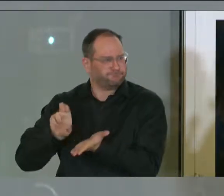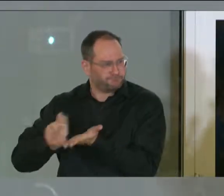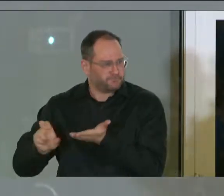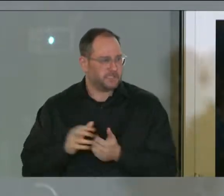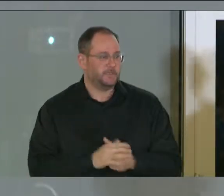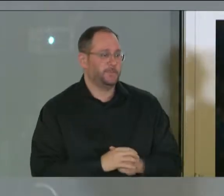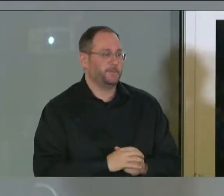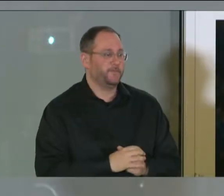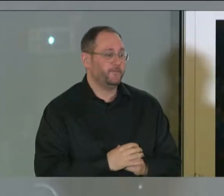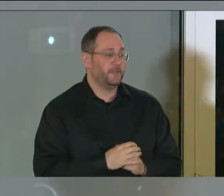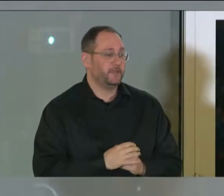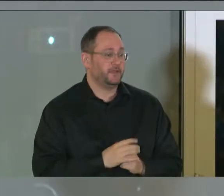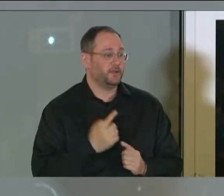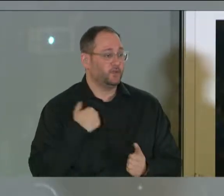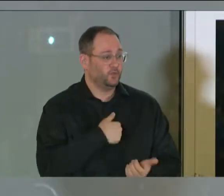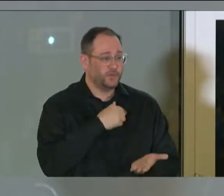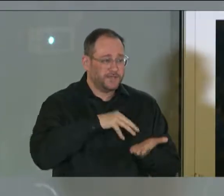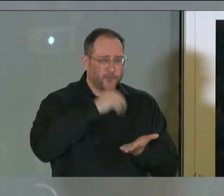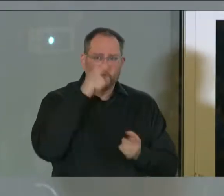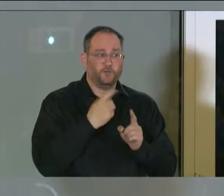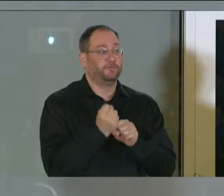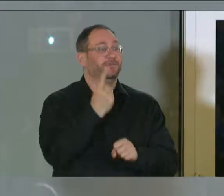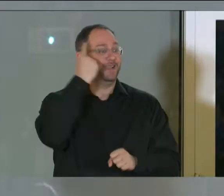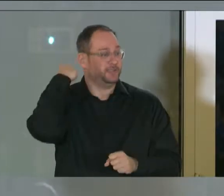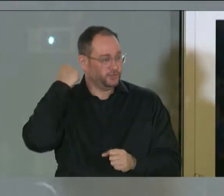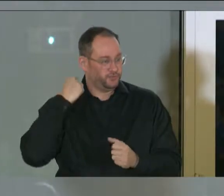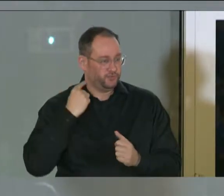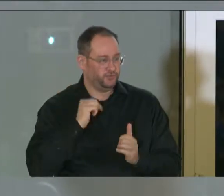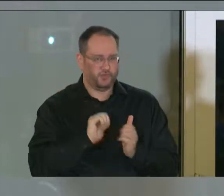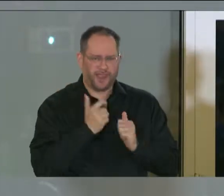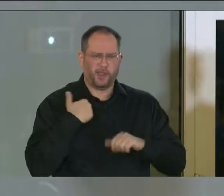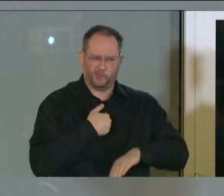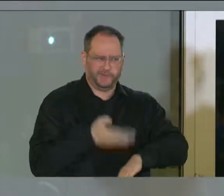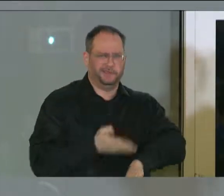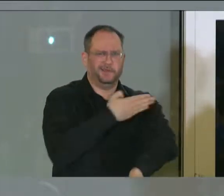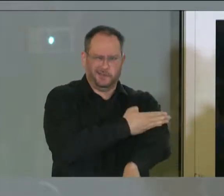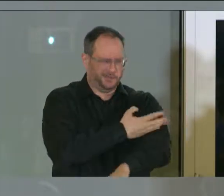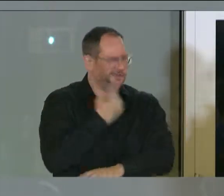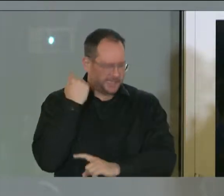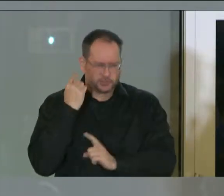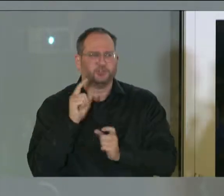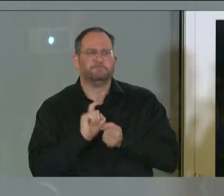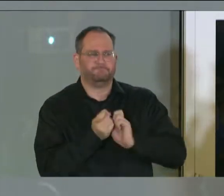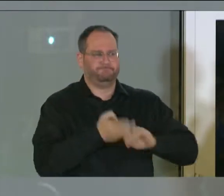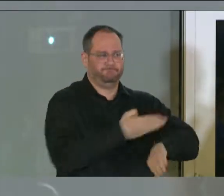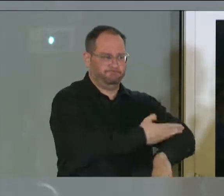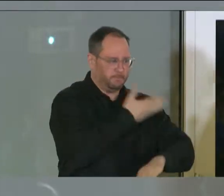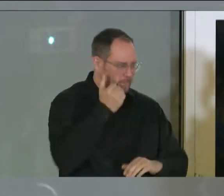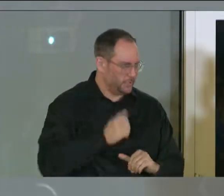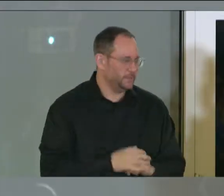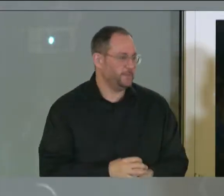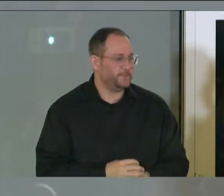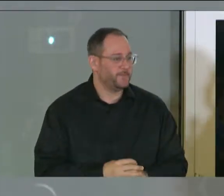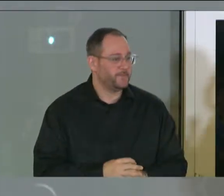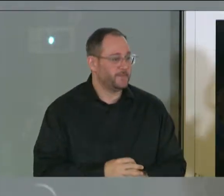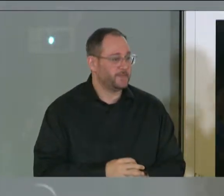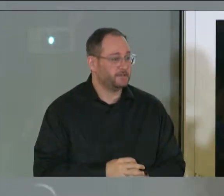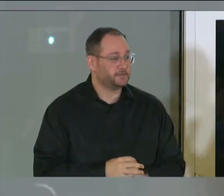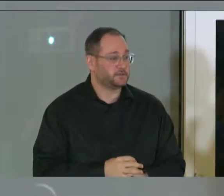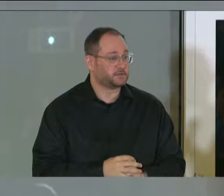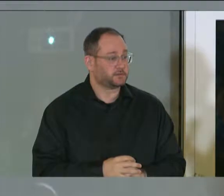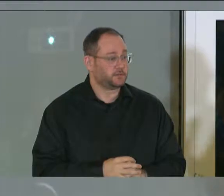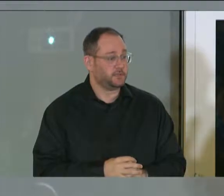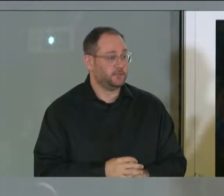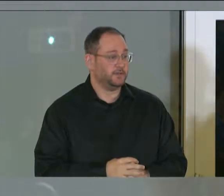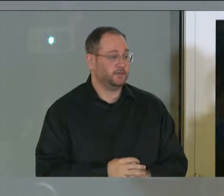year that could work better if we change our investment. There are some things that we learned that didn't work at all,